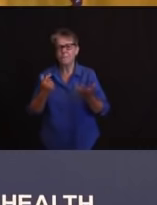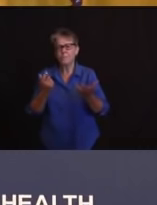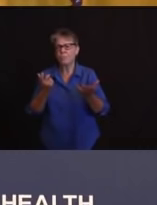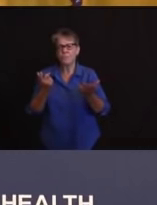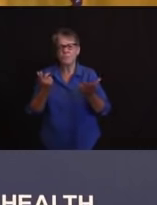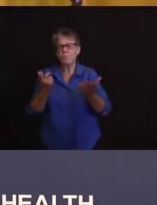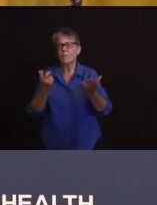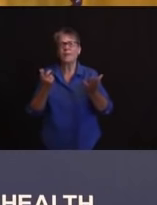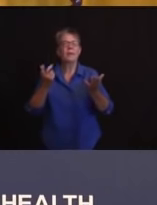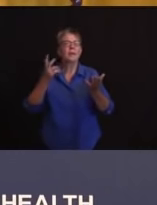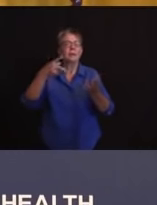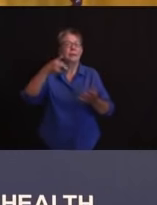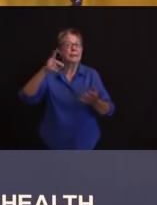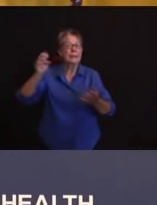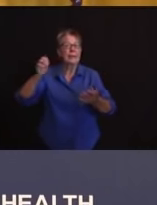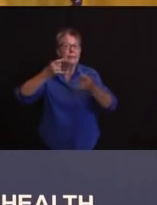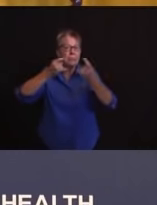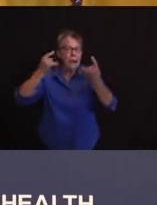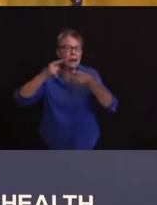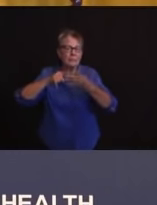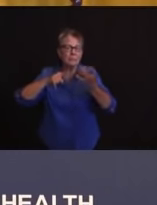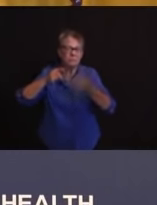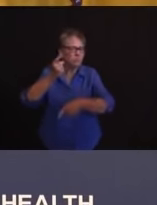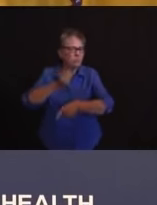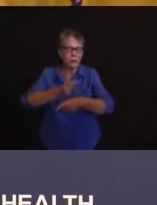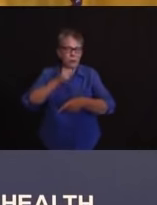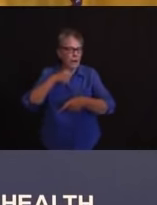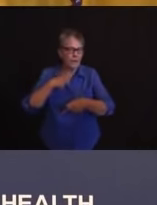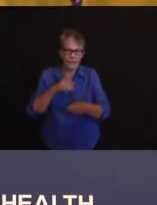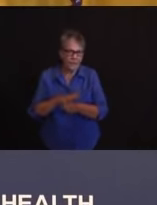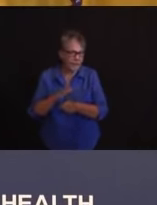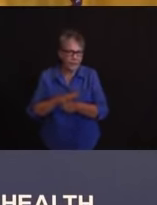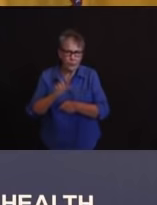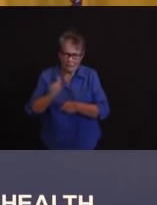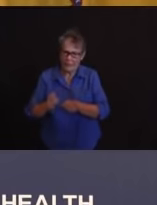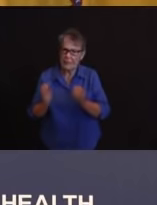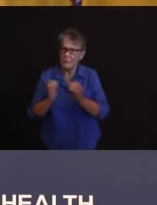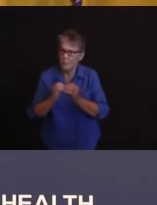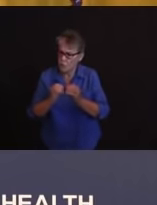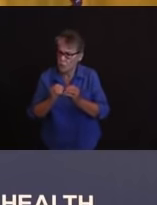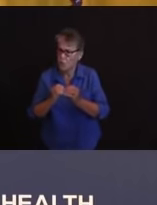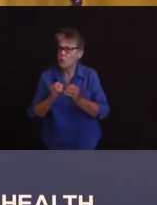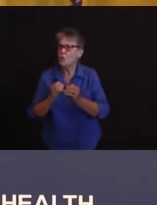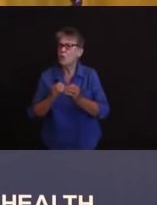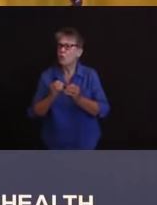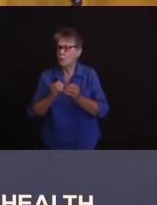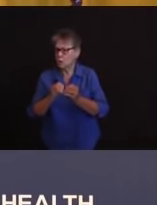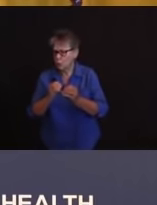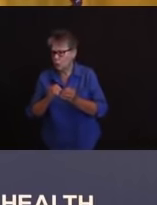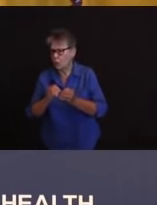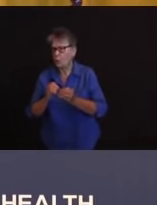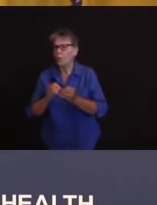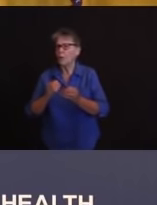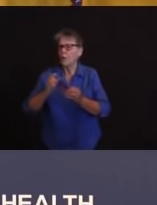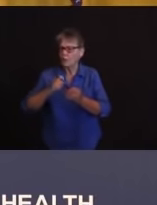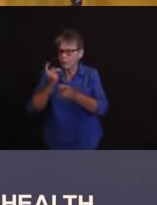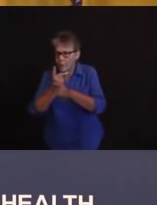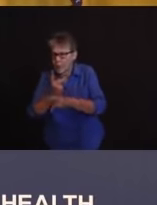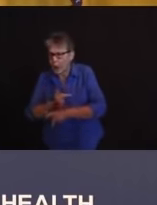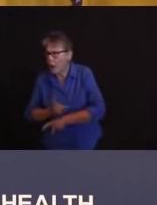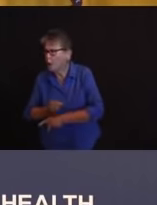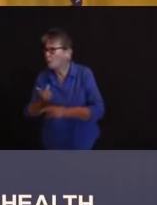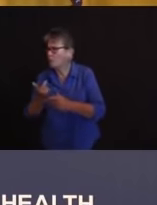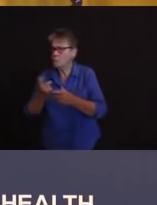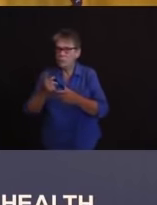Judy and our teams are working together to sort of lay out the protocols of what we expect going forward, how many days